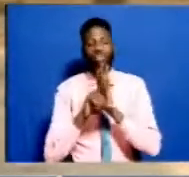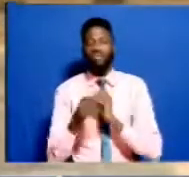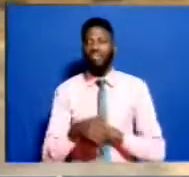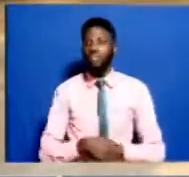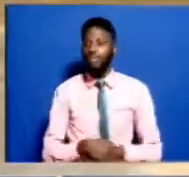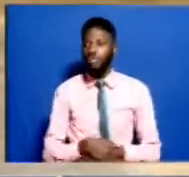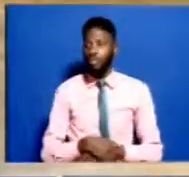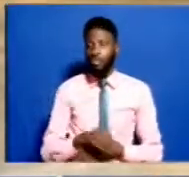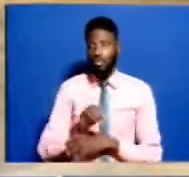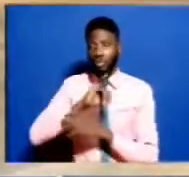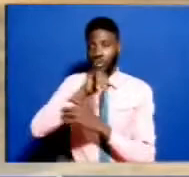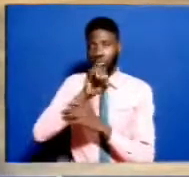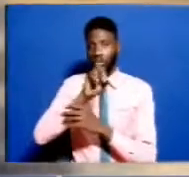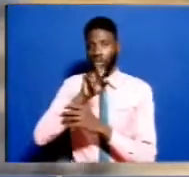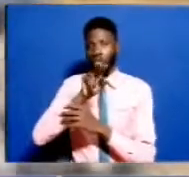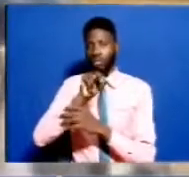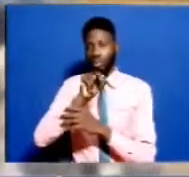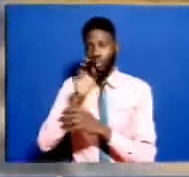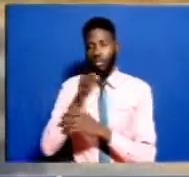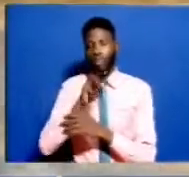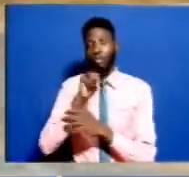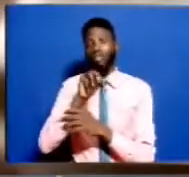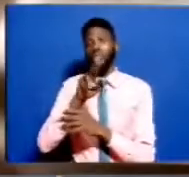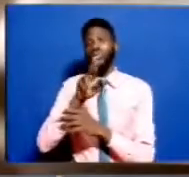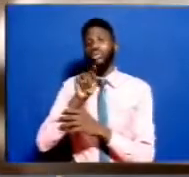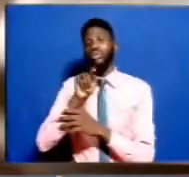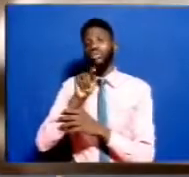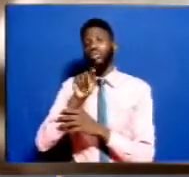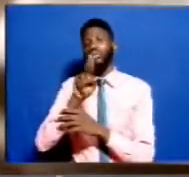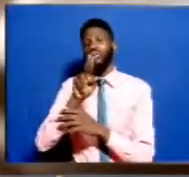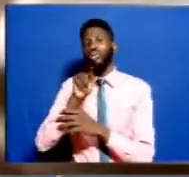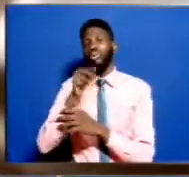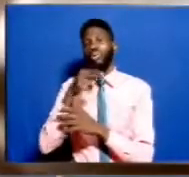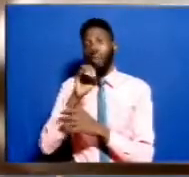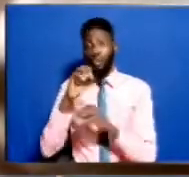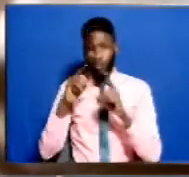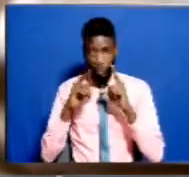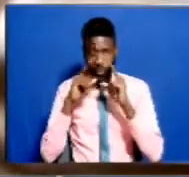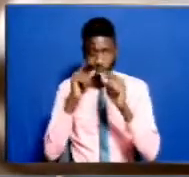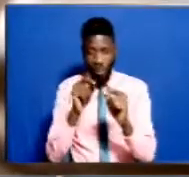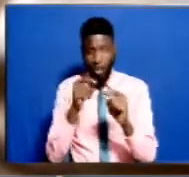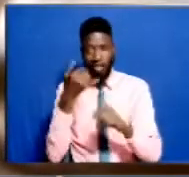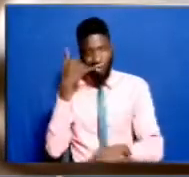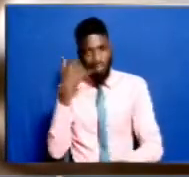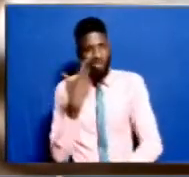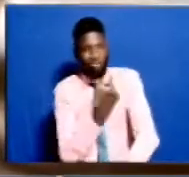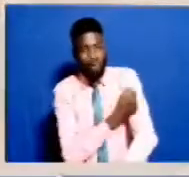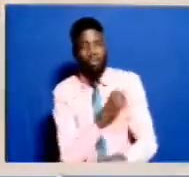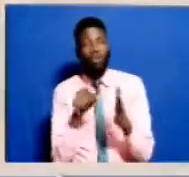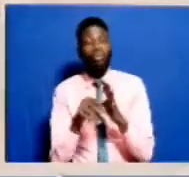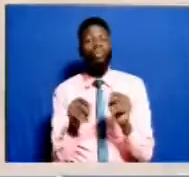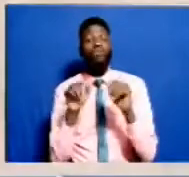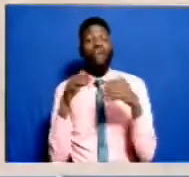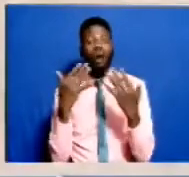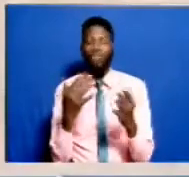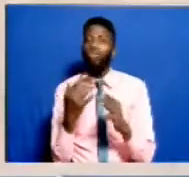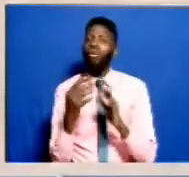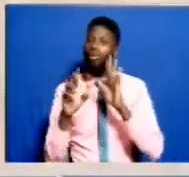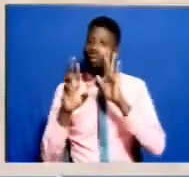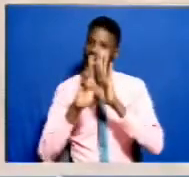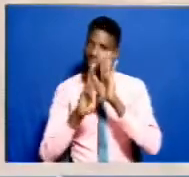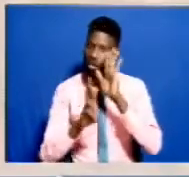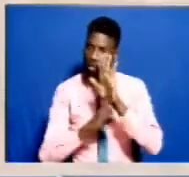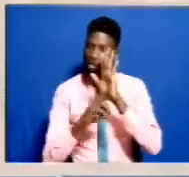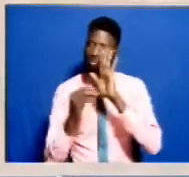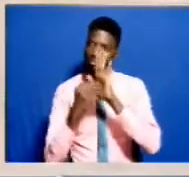John Mututho says the only remedy to runaway drug abuse and peddling is the enactment of stringent laws. Mututho praised the